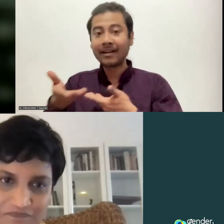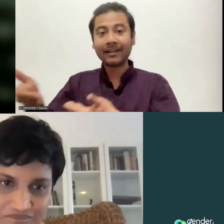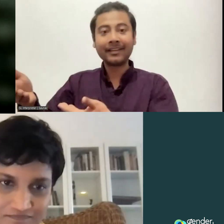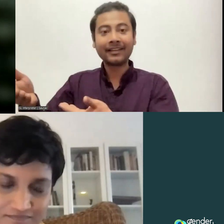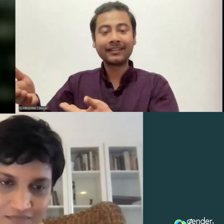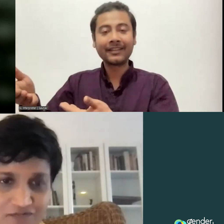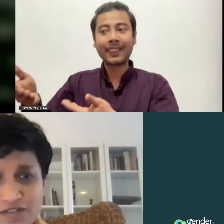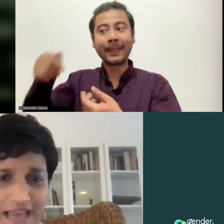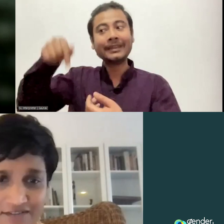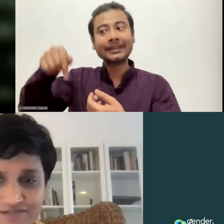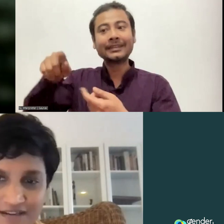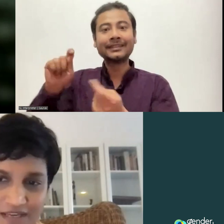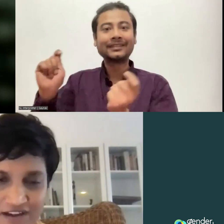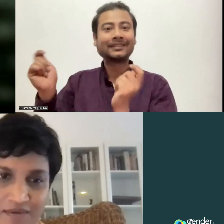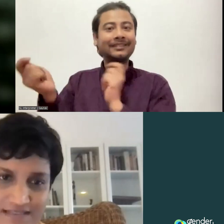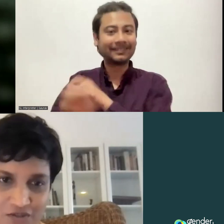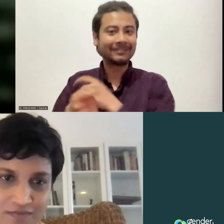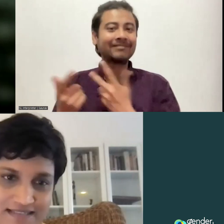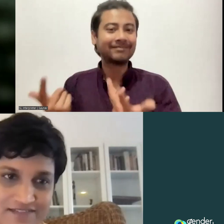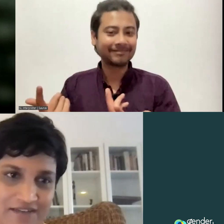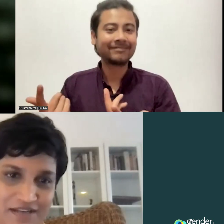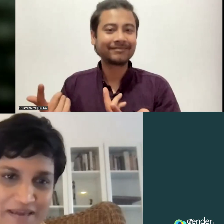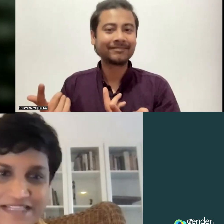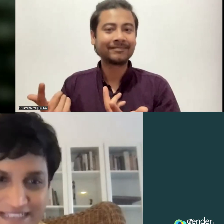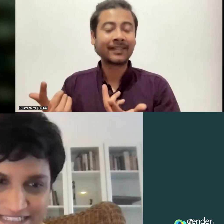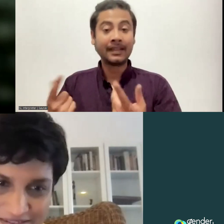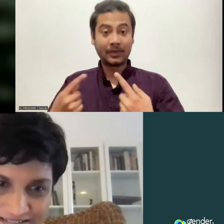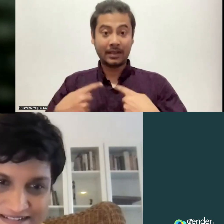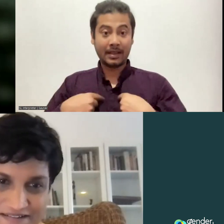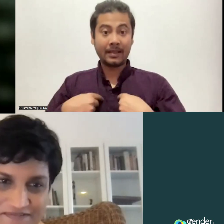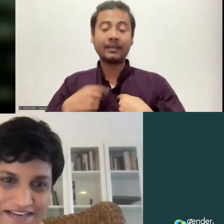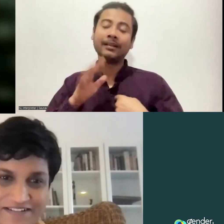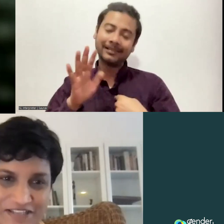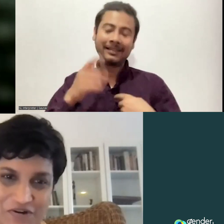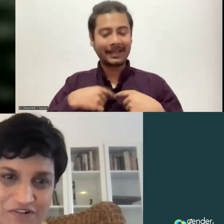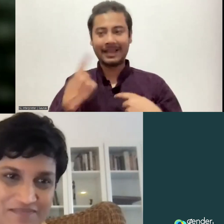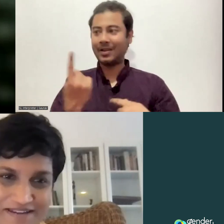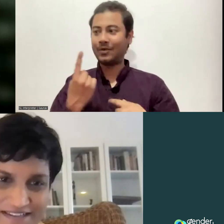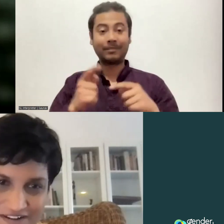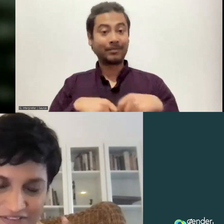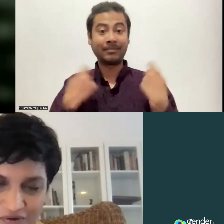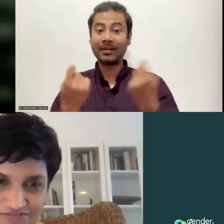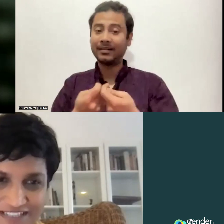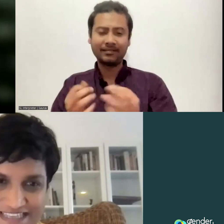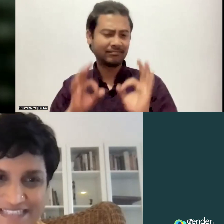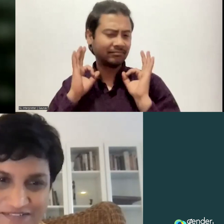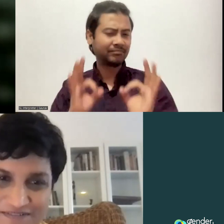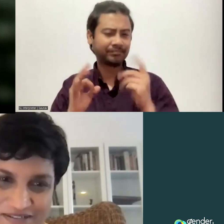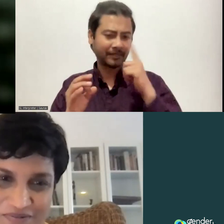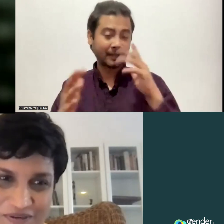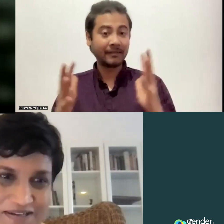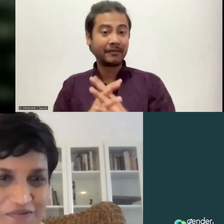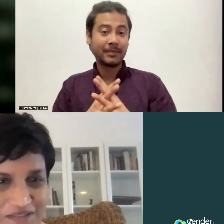accept. Of course, if I may say so myself, I have an amazing team, really, really strong women and very thoughtful and